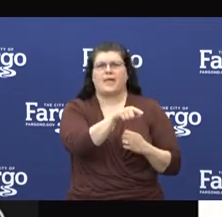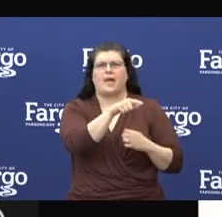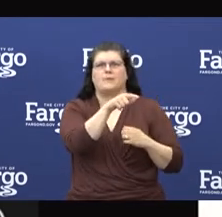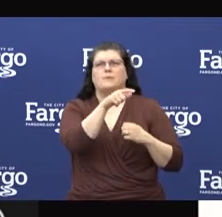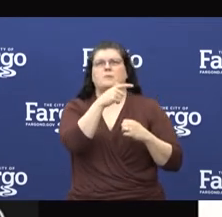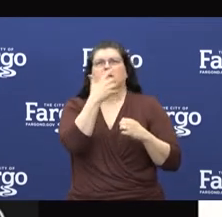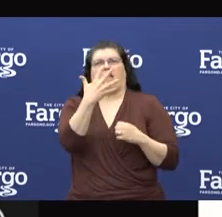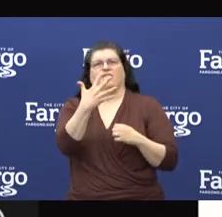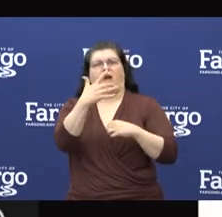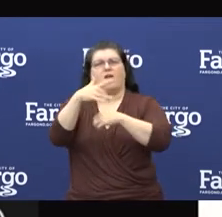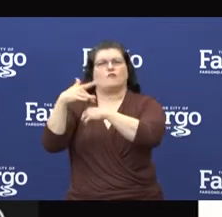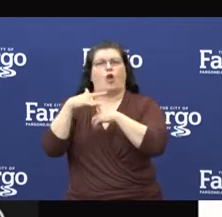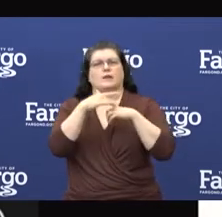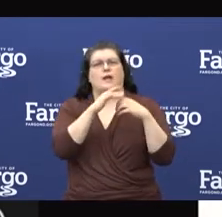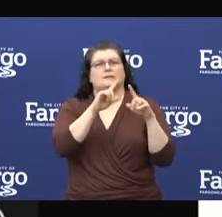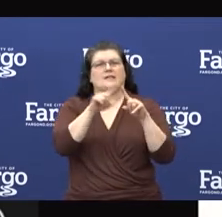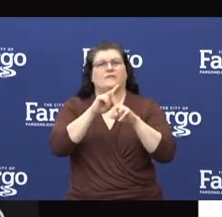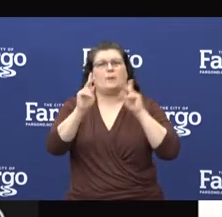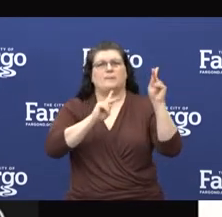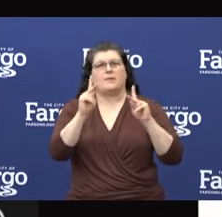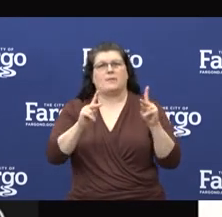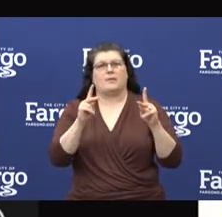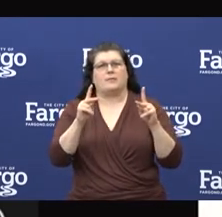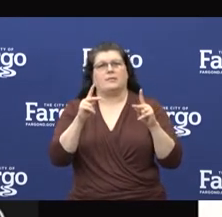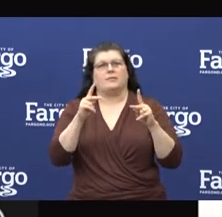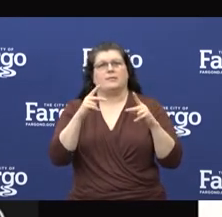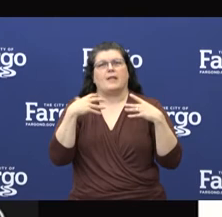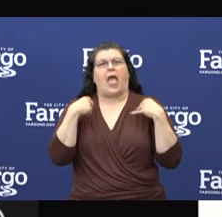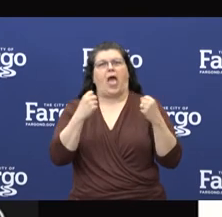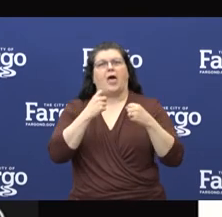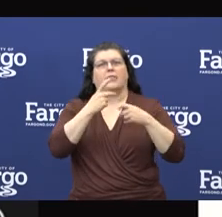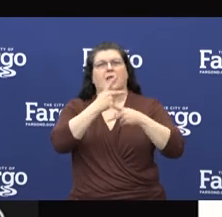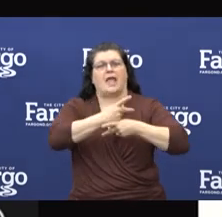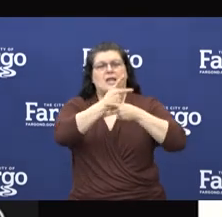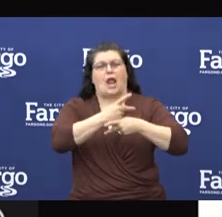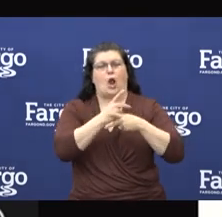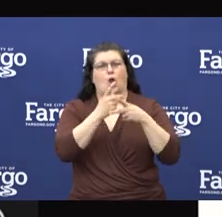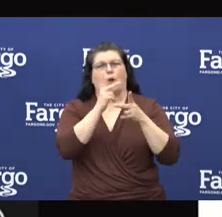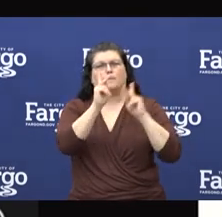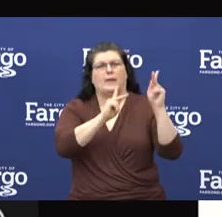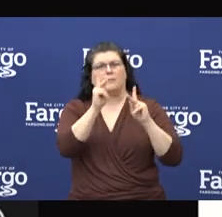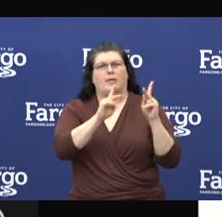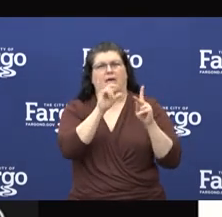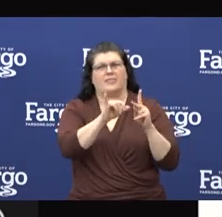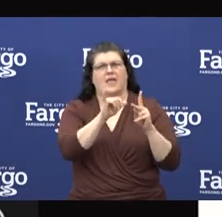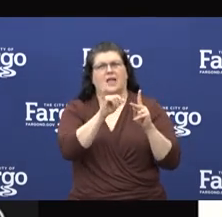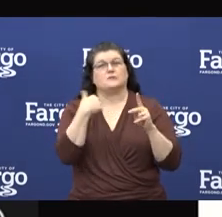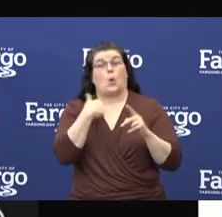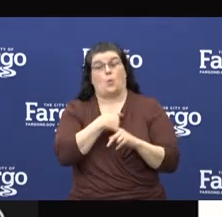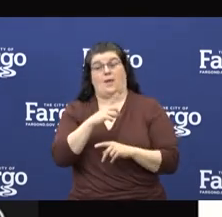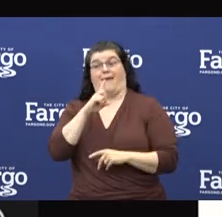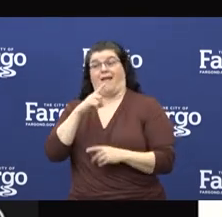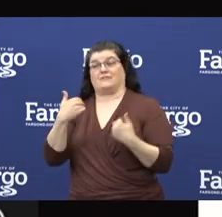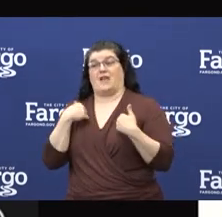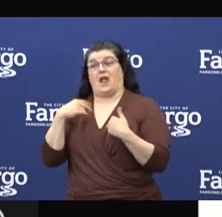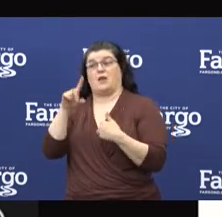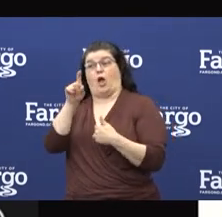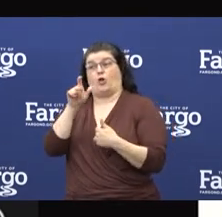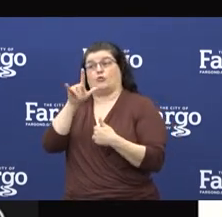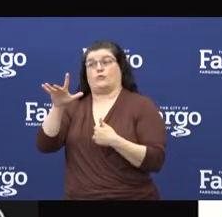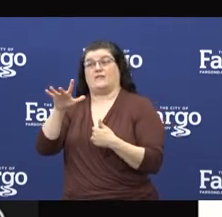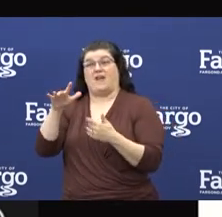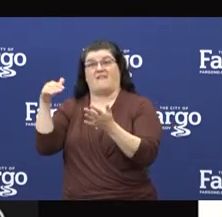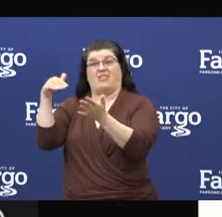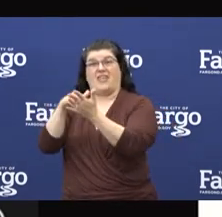other healthcare providers in that clinic setting. So if you do the math at Essentia, we've completed over 125,000